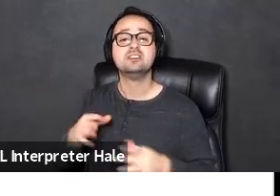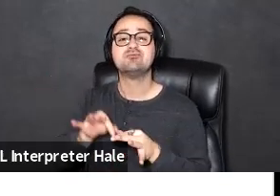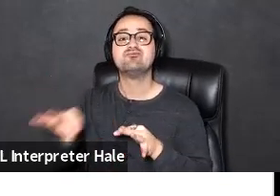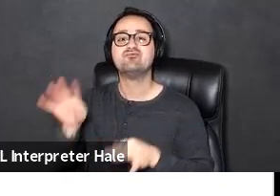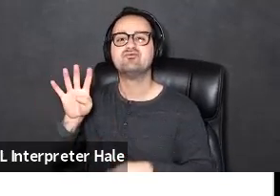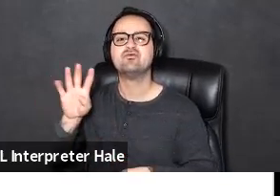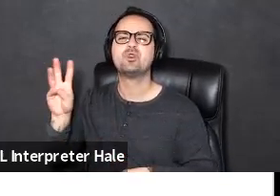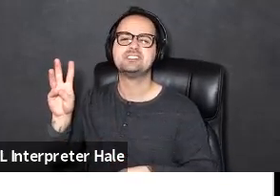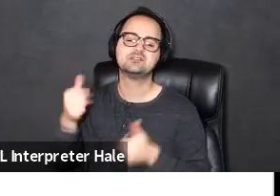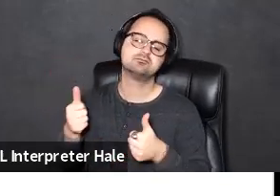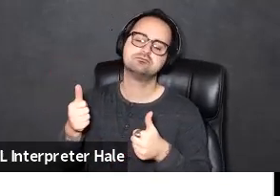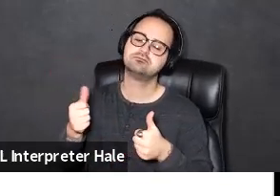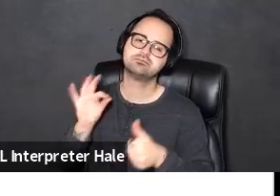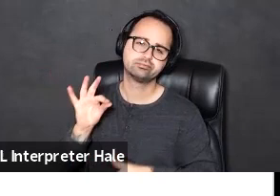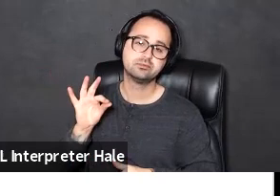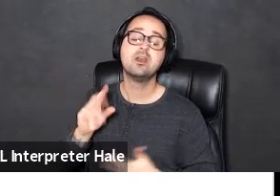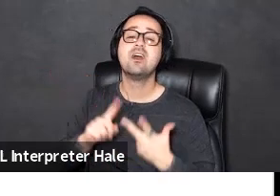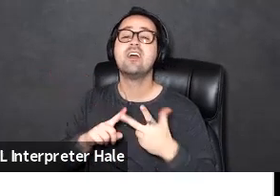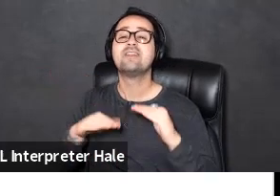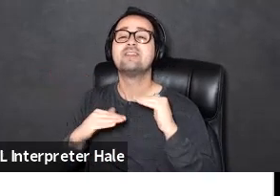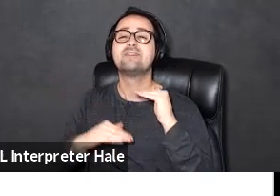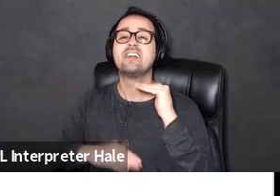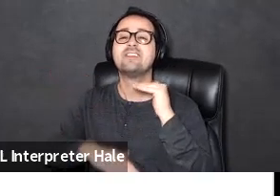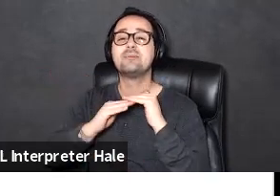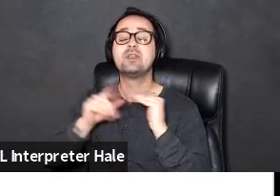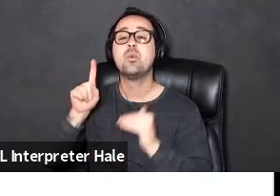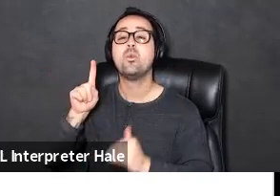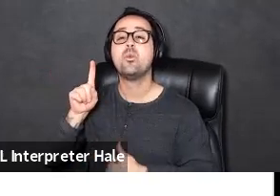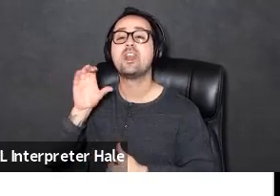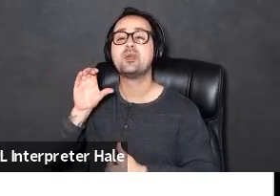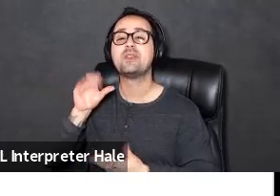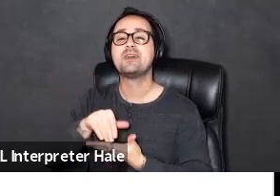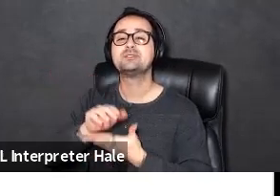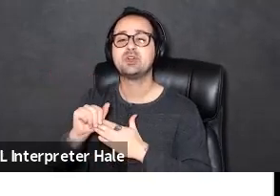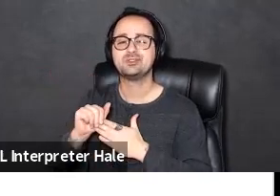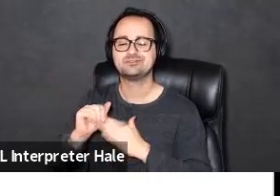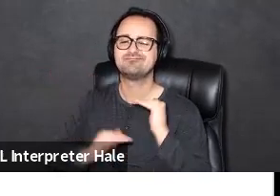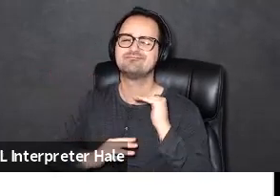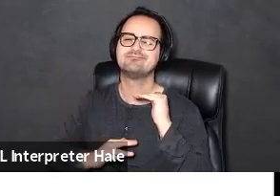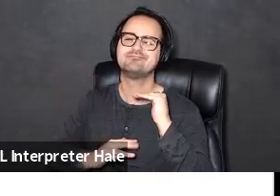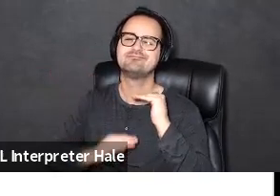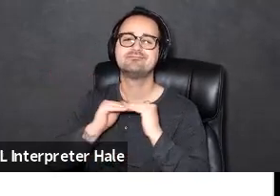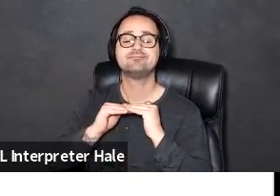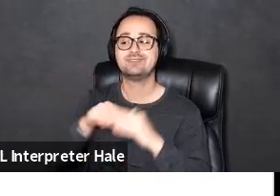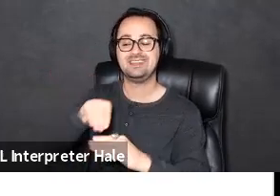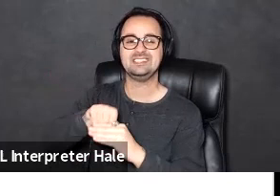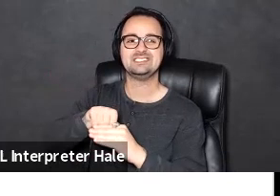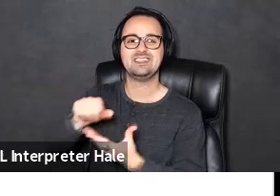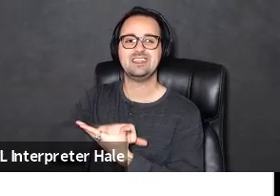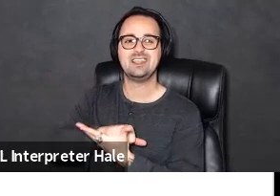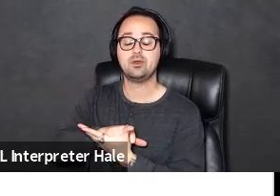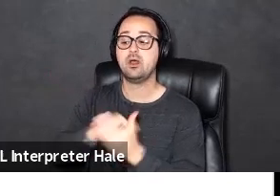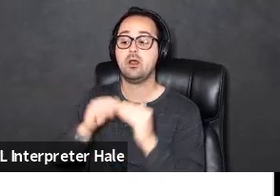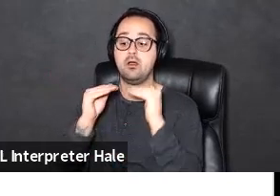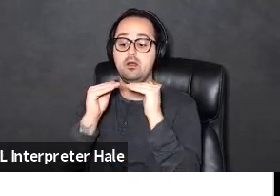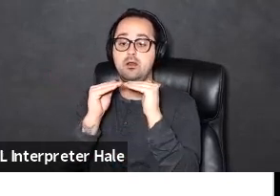is a great thing. The limit is $100,000. That is the maximum that can be in the account. The minute the account